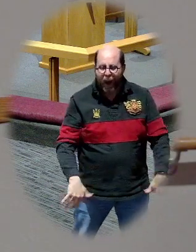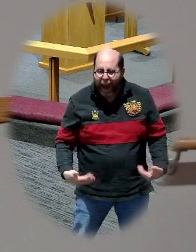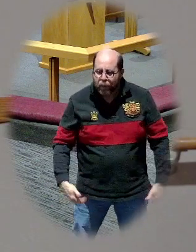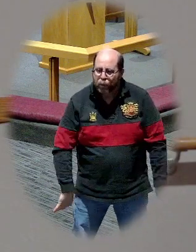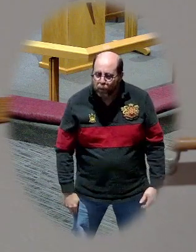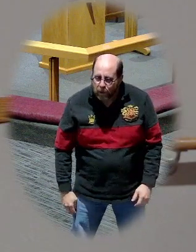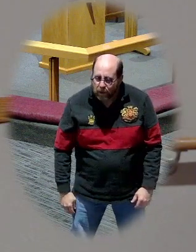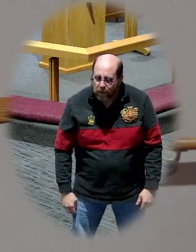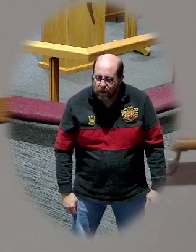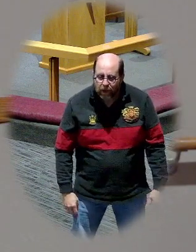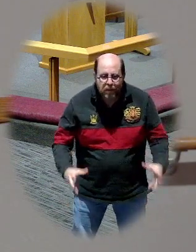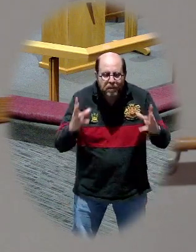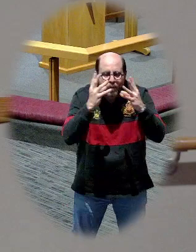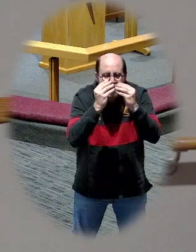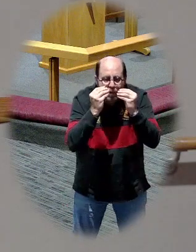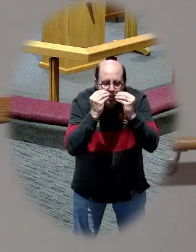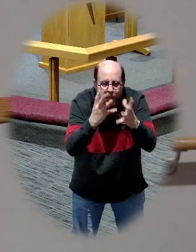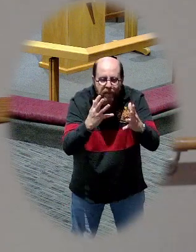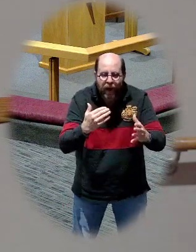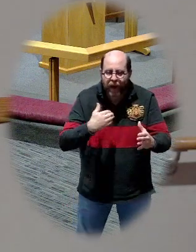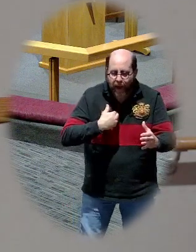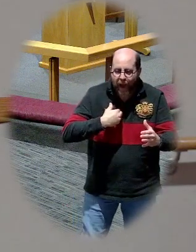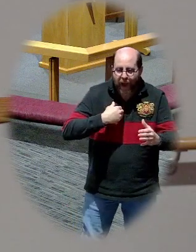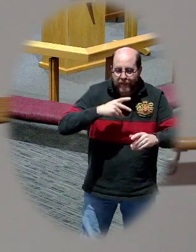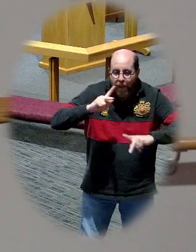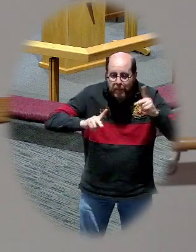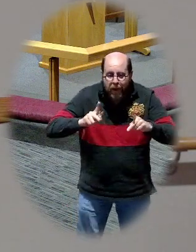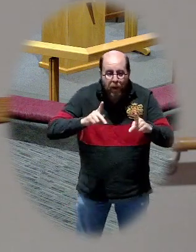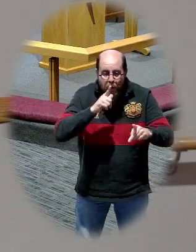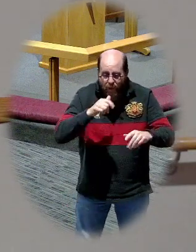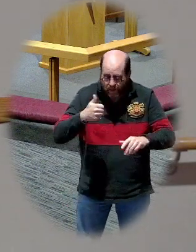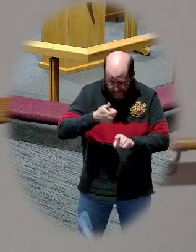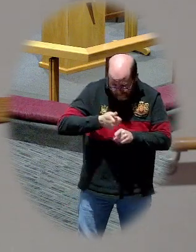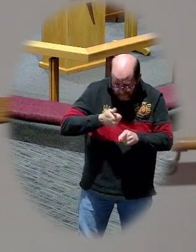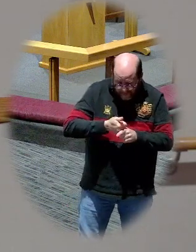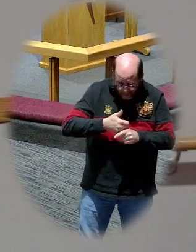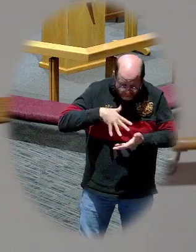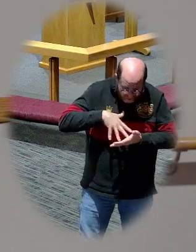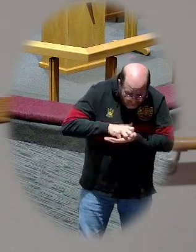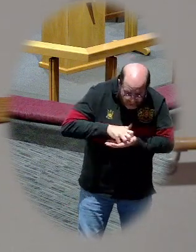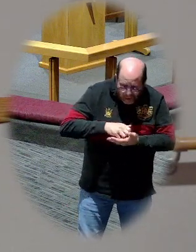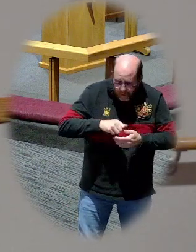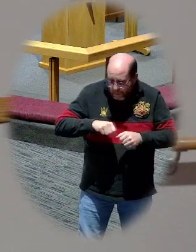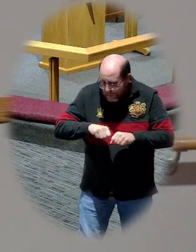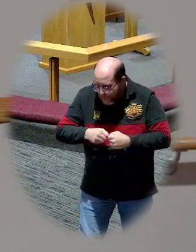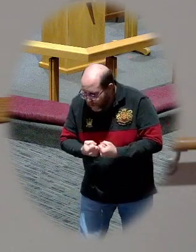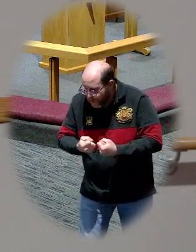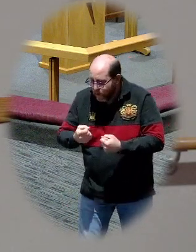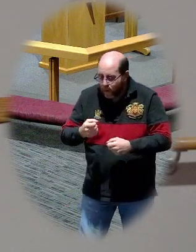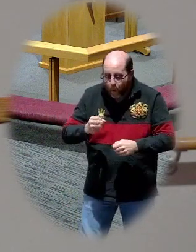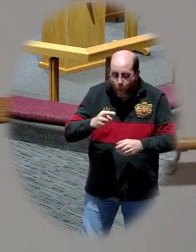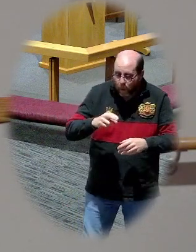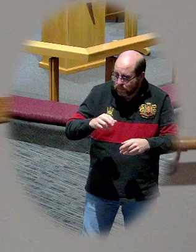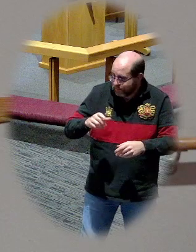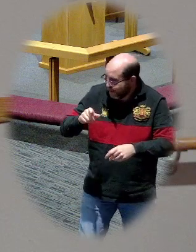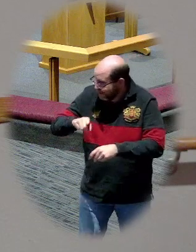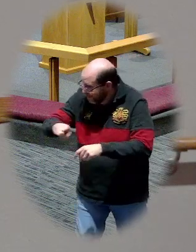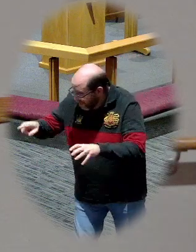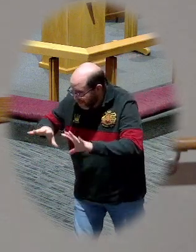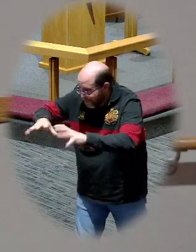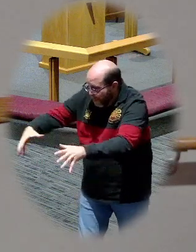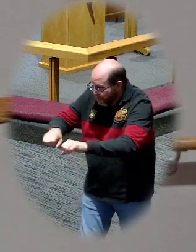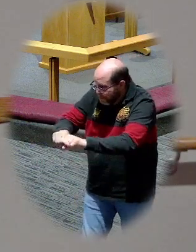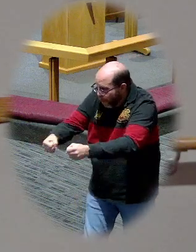How wonderful would it be to have people with brokenness in their lives, or maybe even broken people all